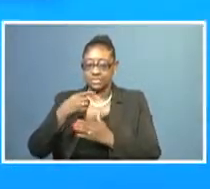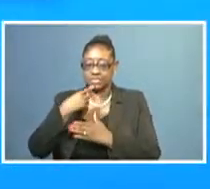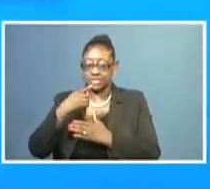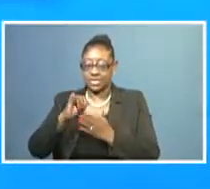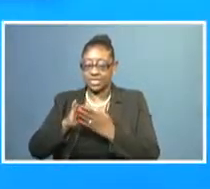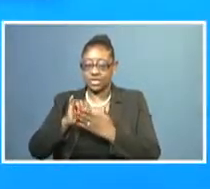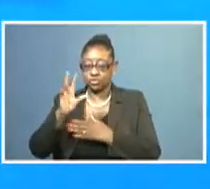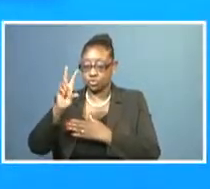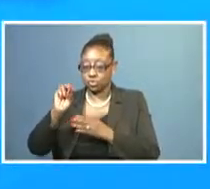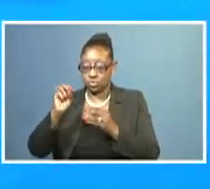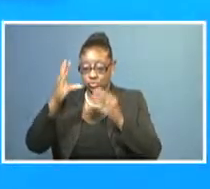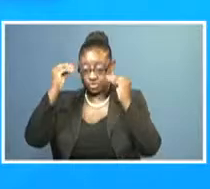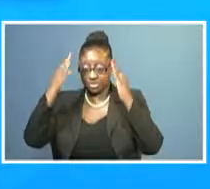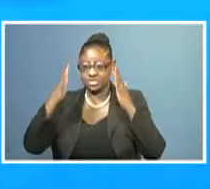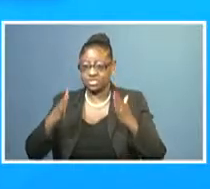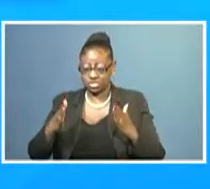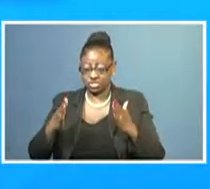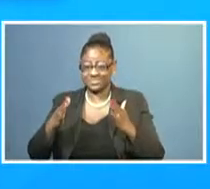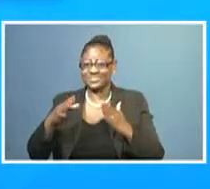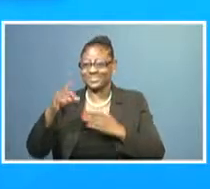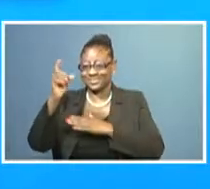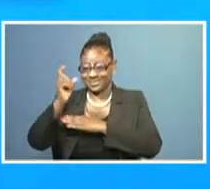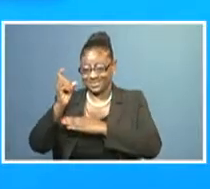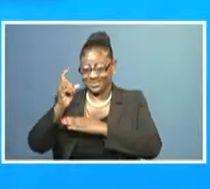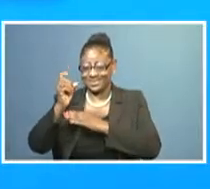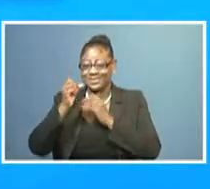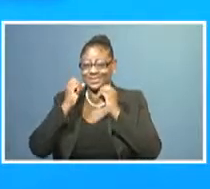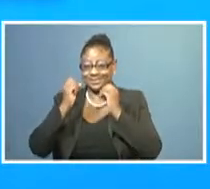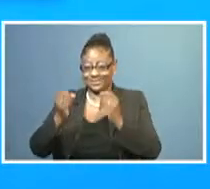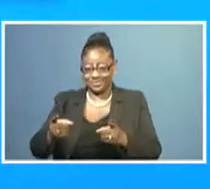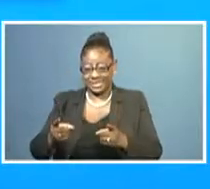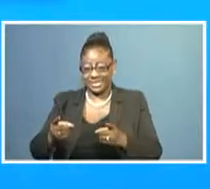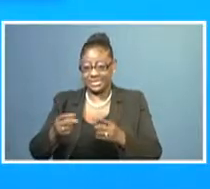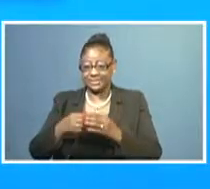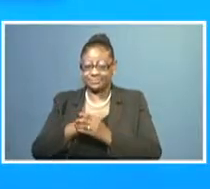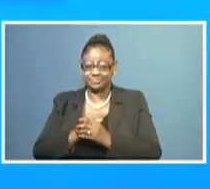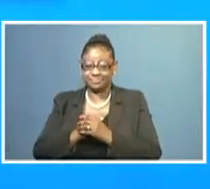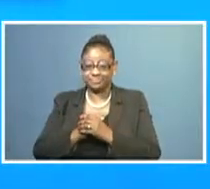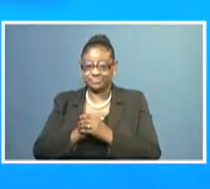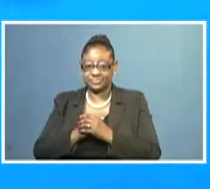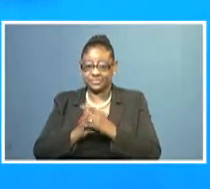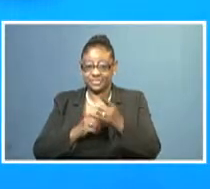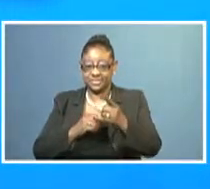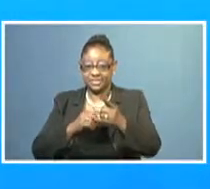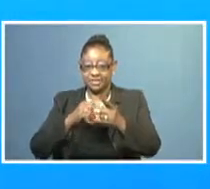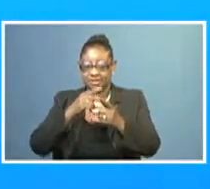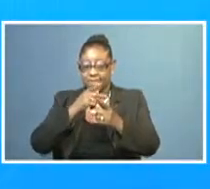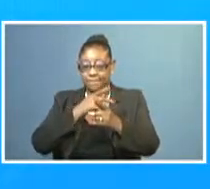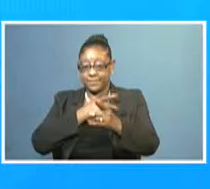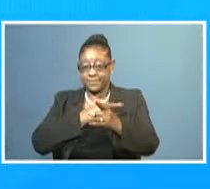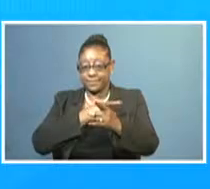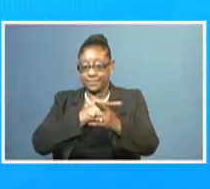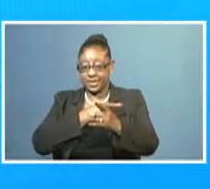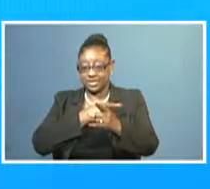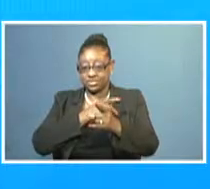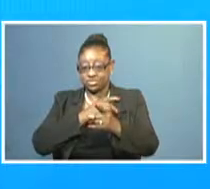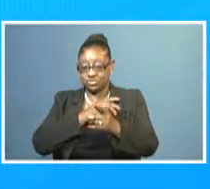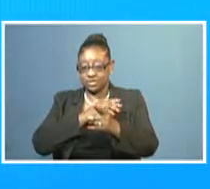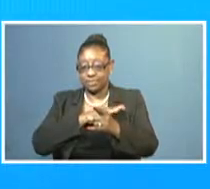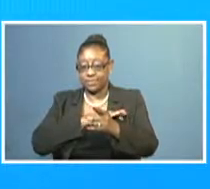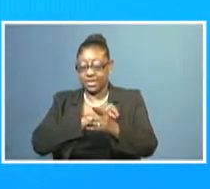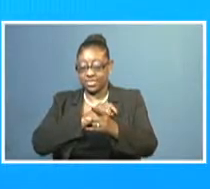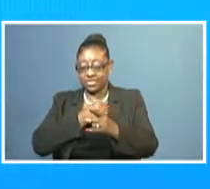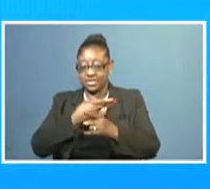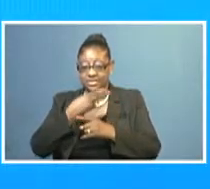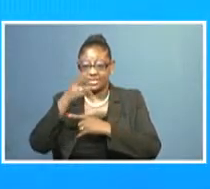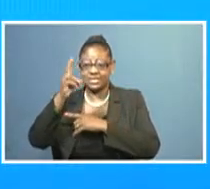teacher shortage that needs to be addressed immediately. Patrick J. Bethel needs